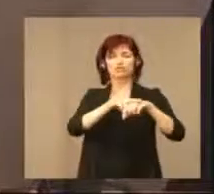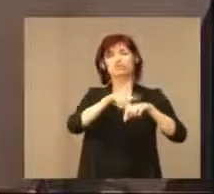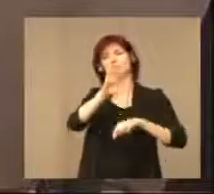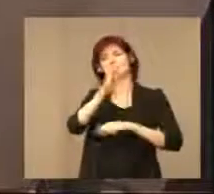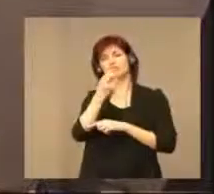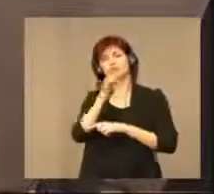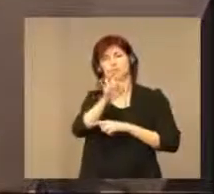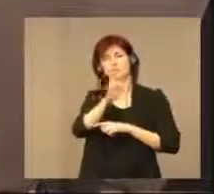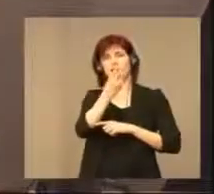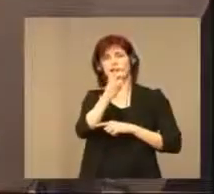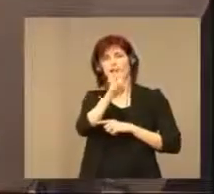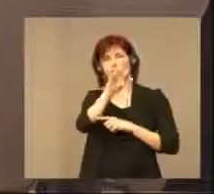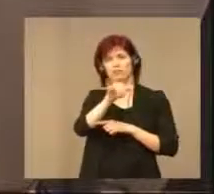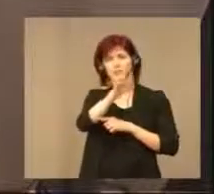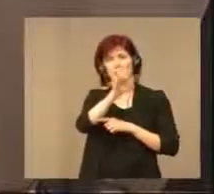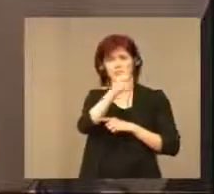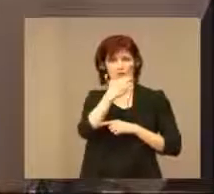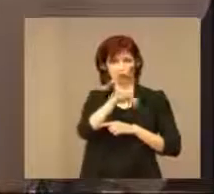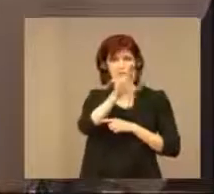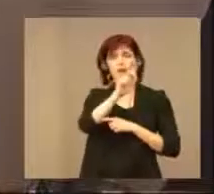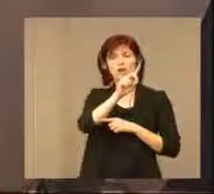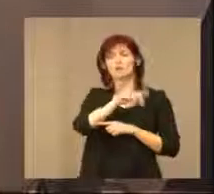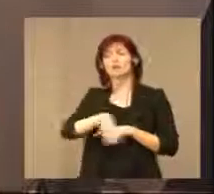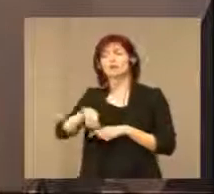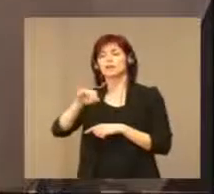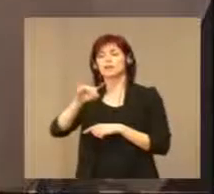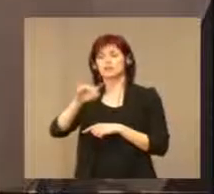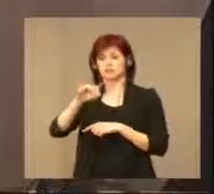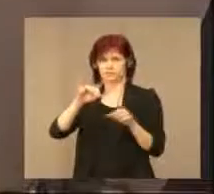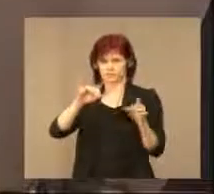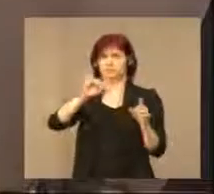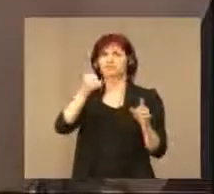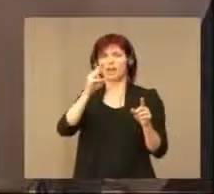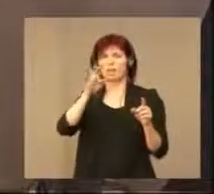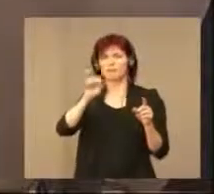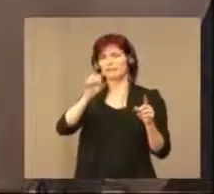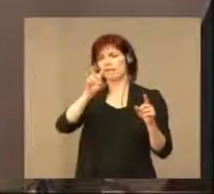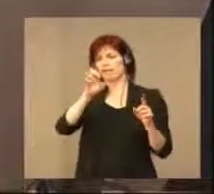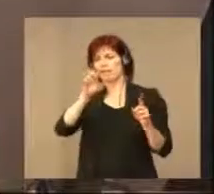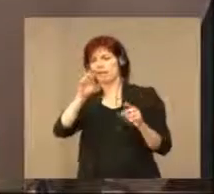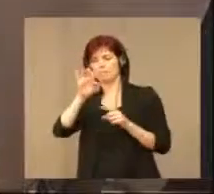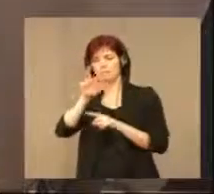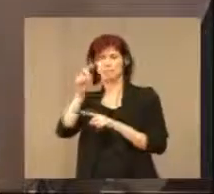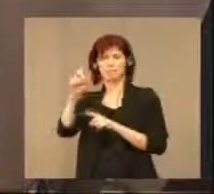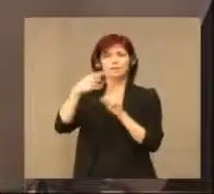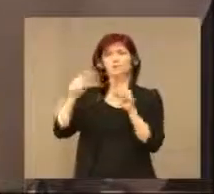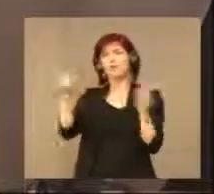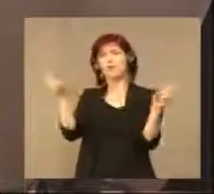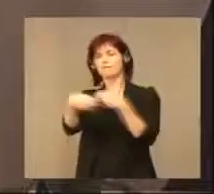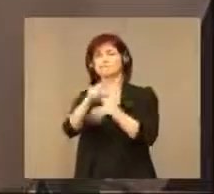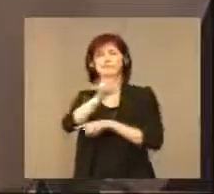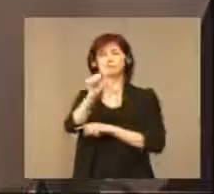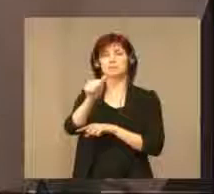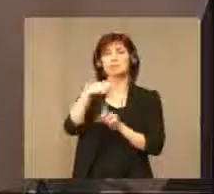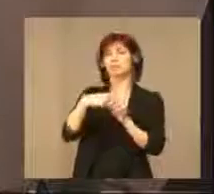Bellegarde. And we also have the Director General, James Van Rault, with the Office of Disabilities. And we have beside